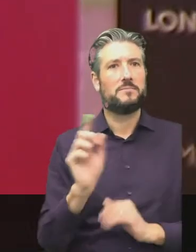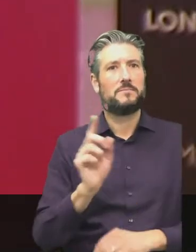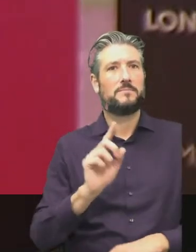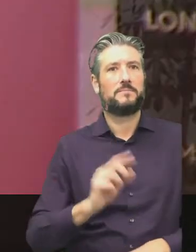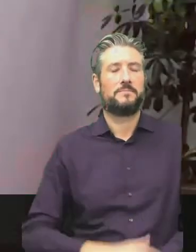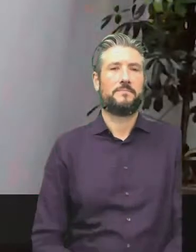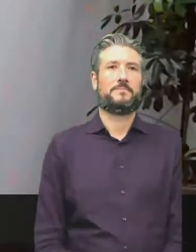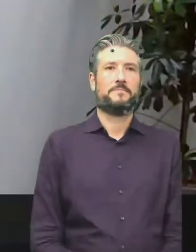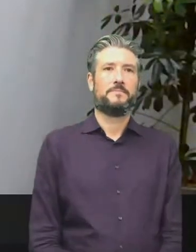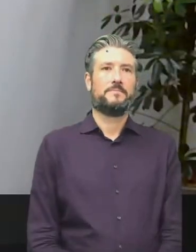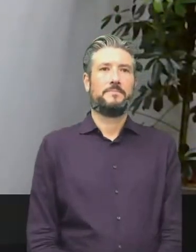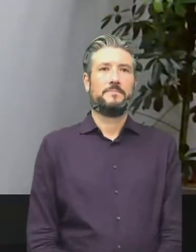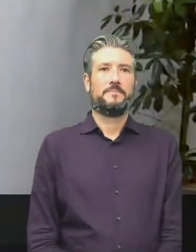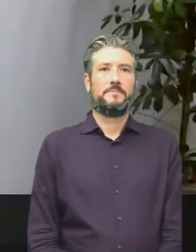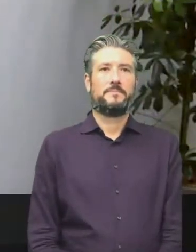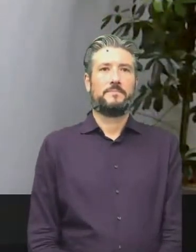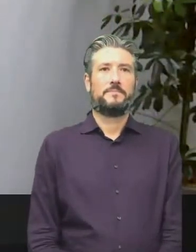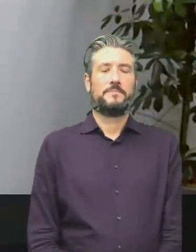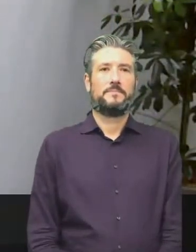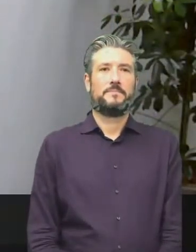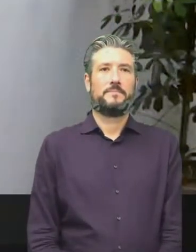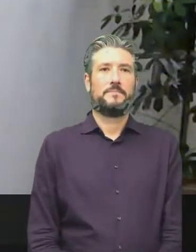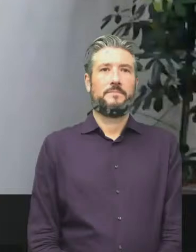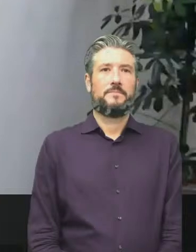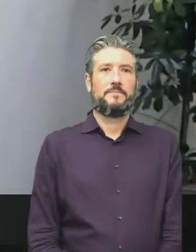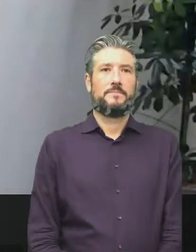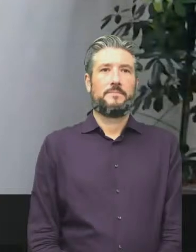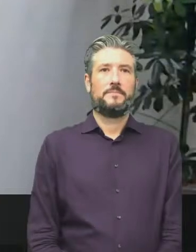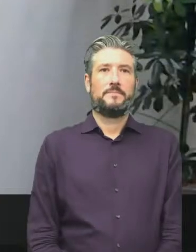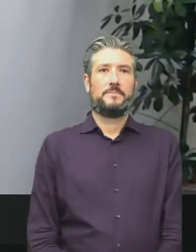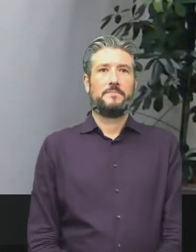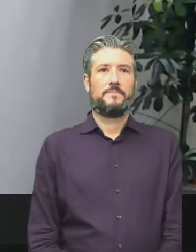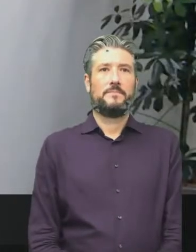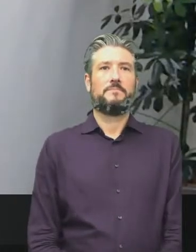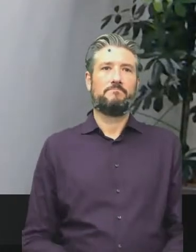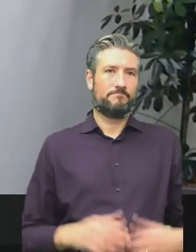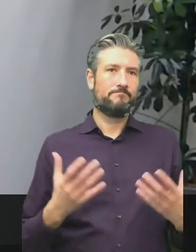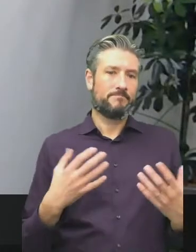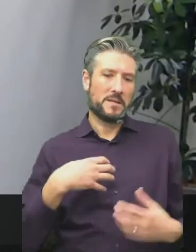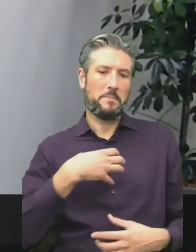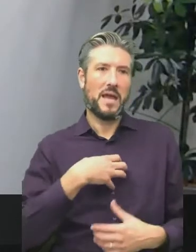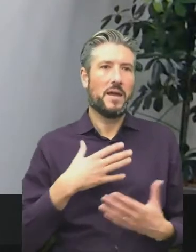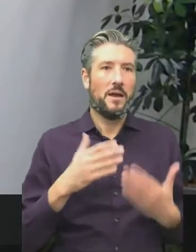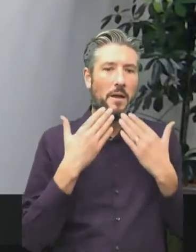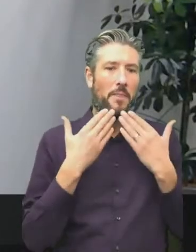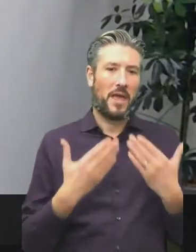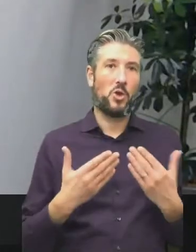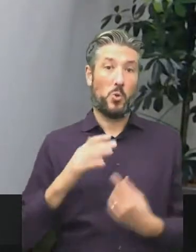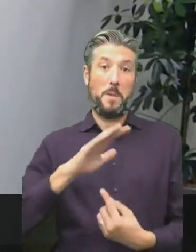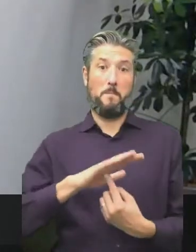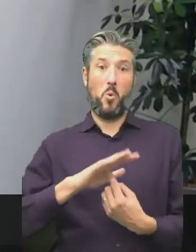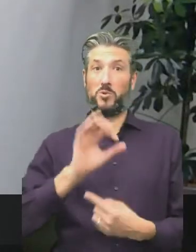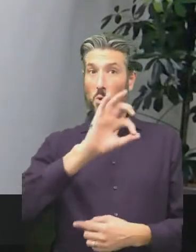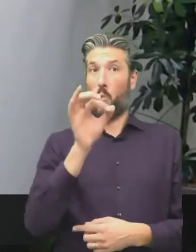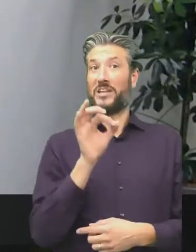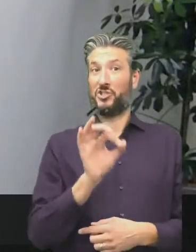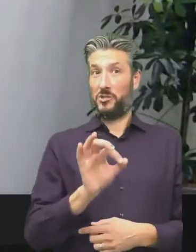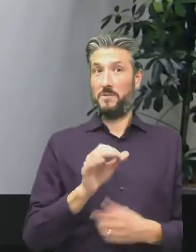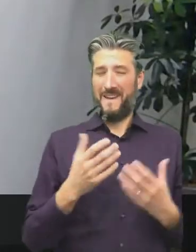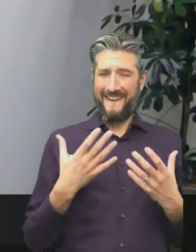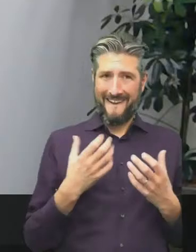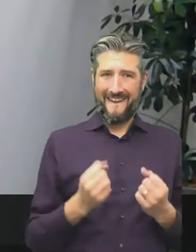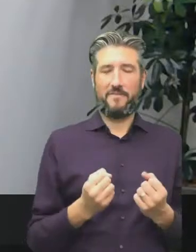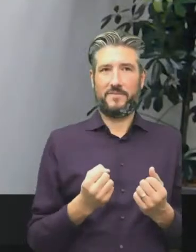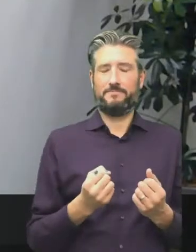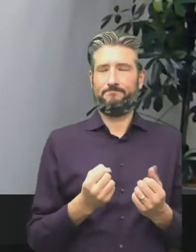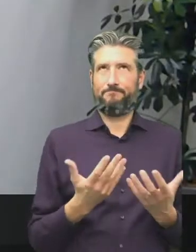for your really important question. This is linked with the issue of the climate emergency that we face. When I became mayor, I looked into why it